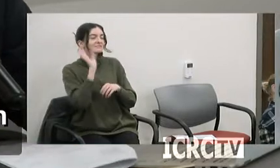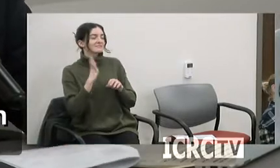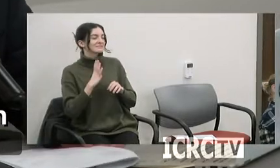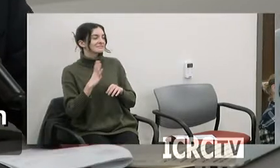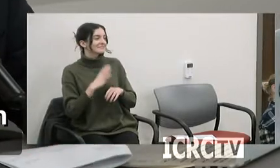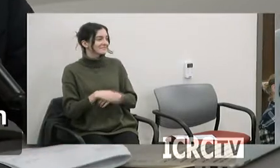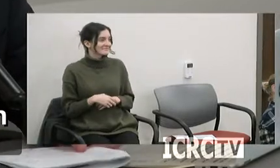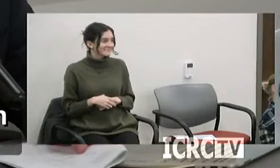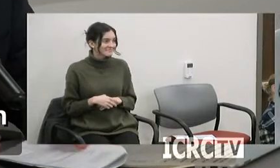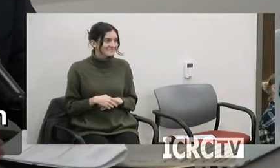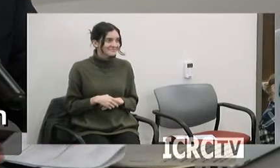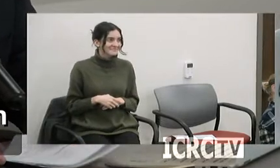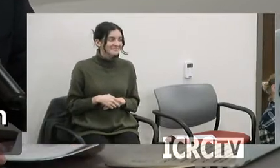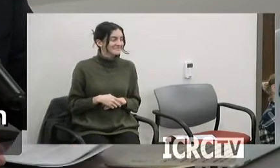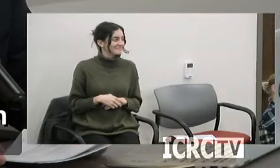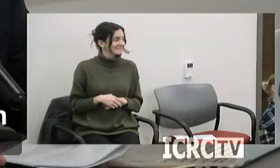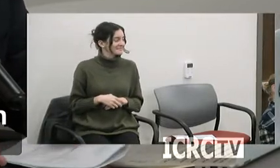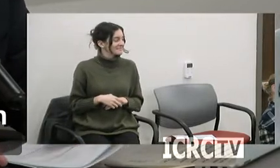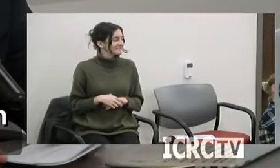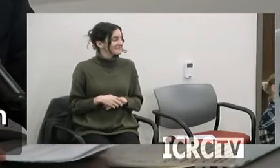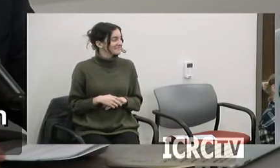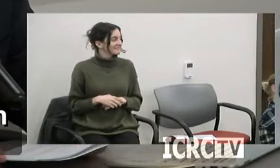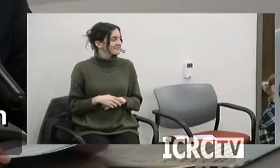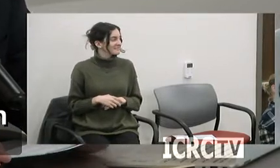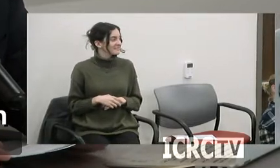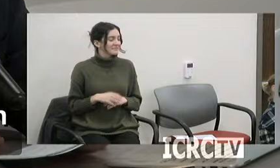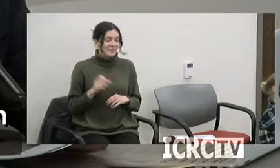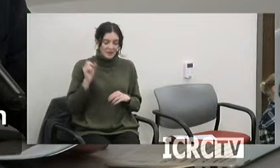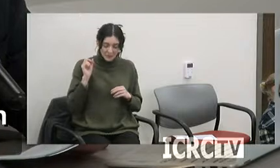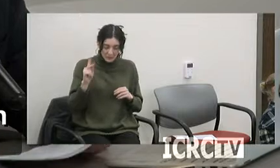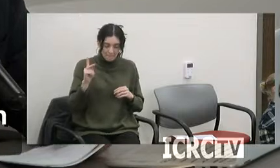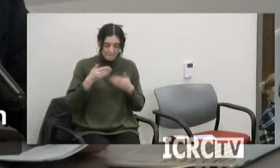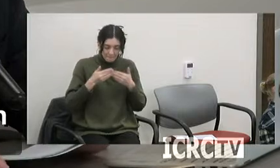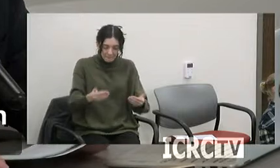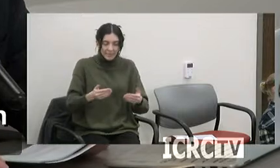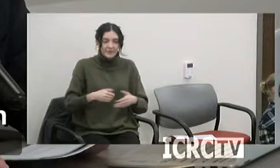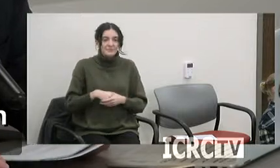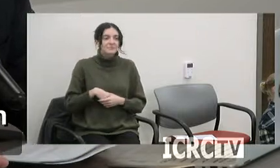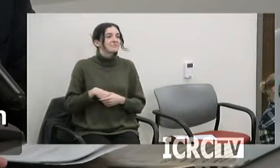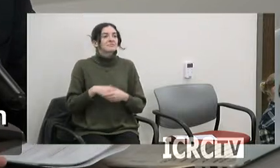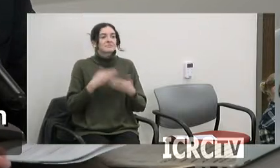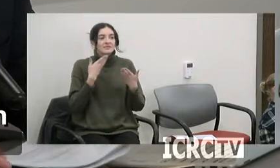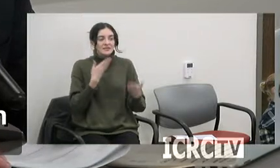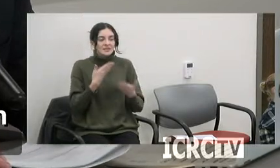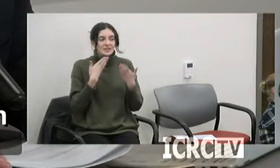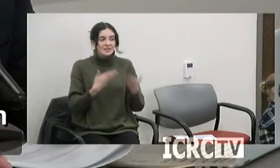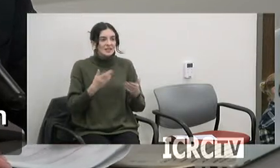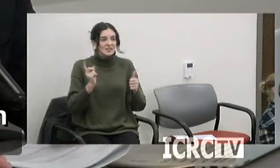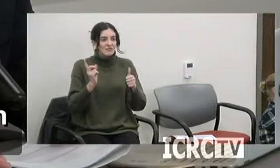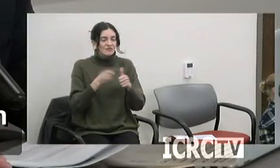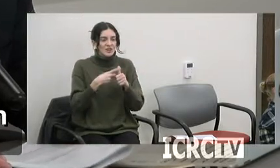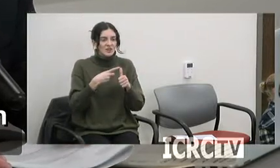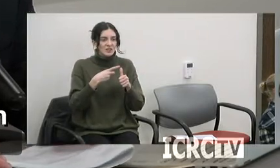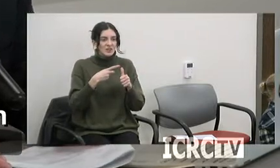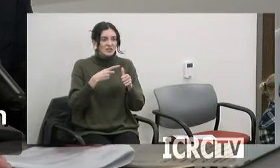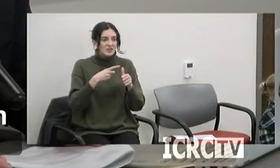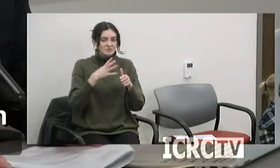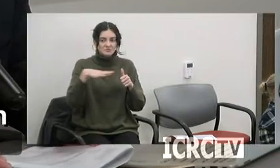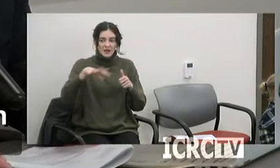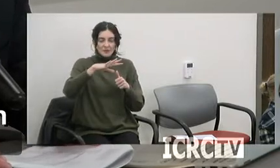Fair enough. Okay, thank you so much. That brings us to our first public participation. Do we have anyone, Mr.